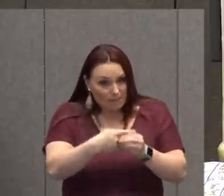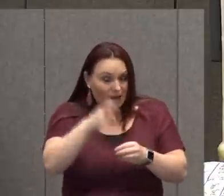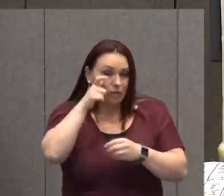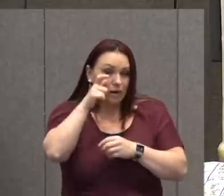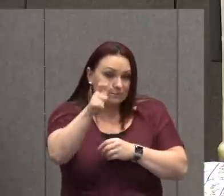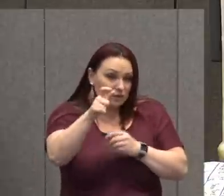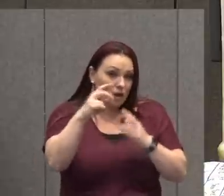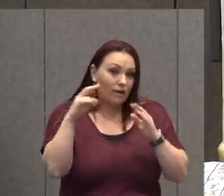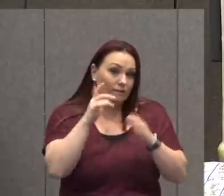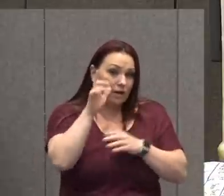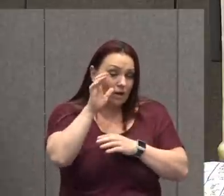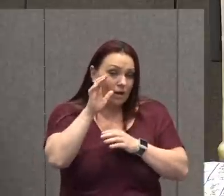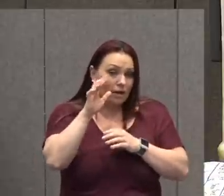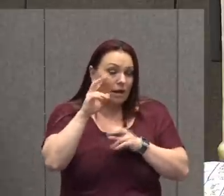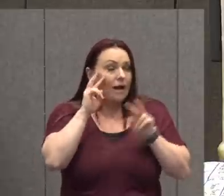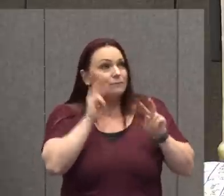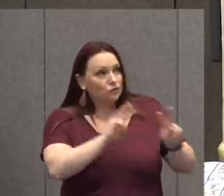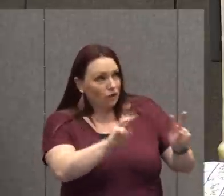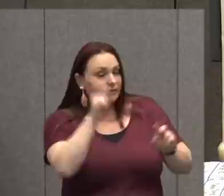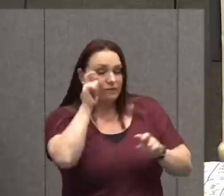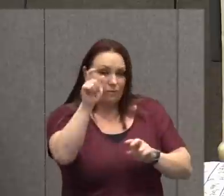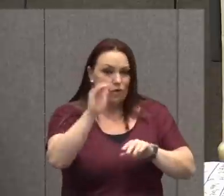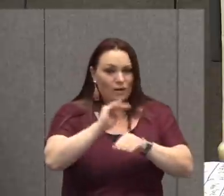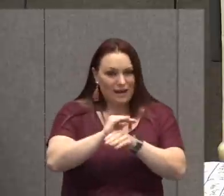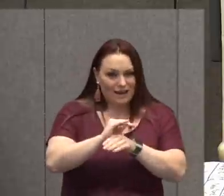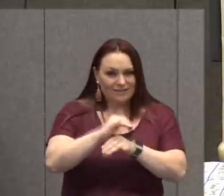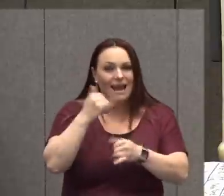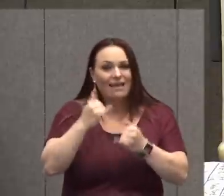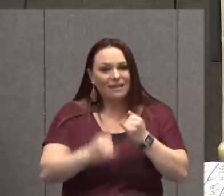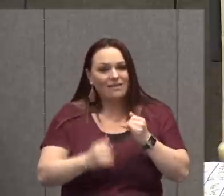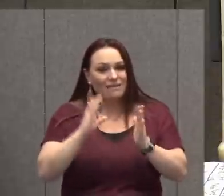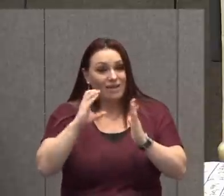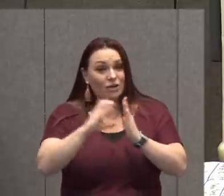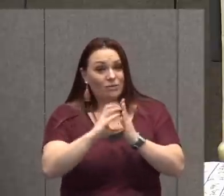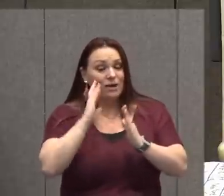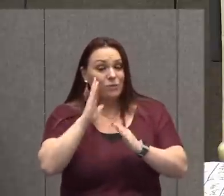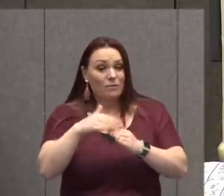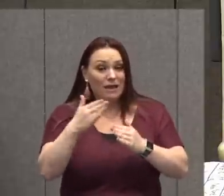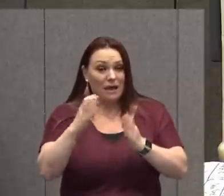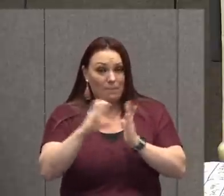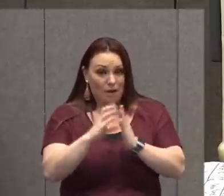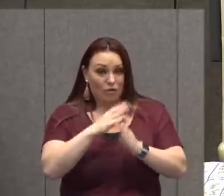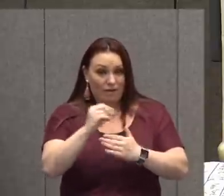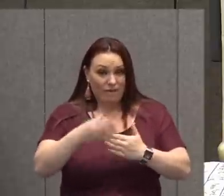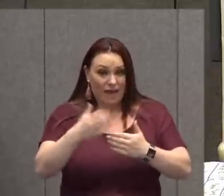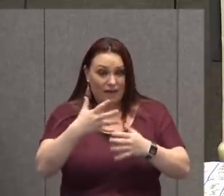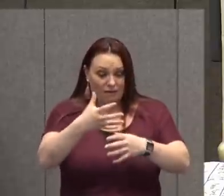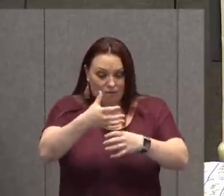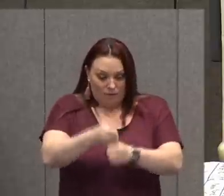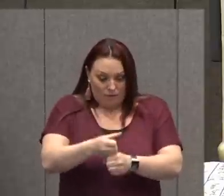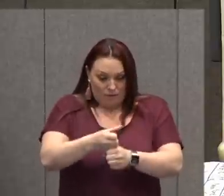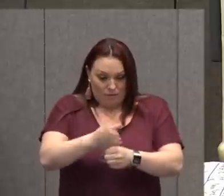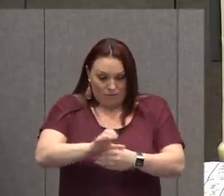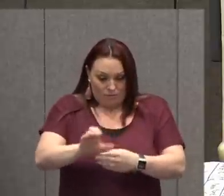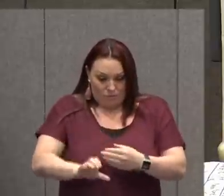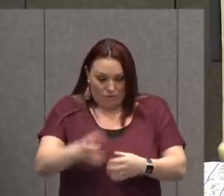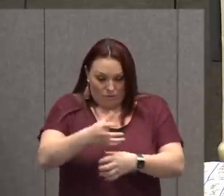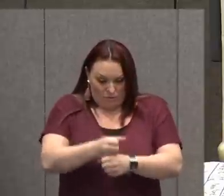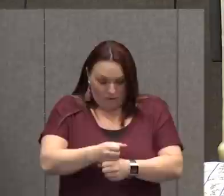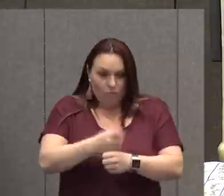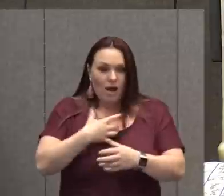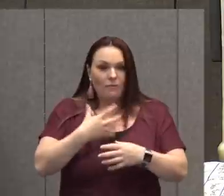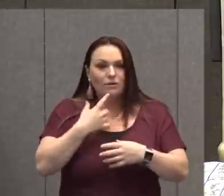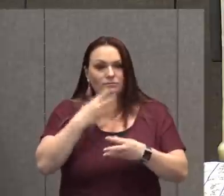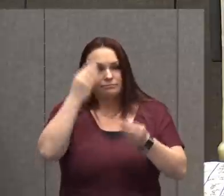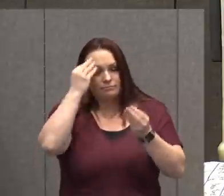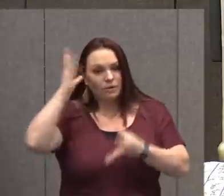Then my final paragraph will be a paragraph in conclusion where I will wrap up and remind